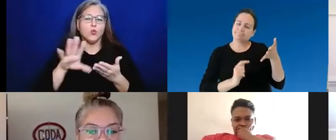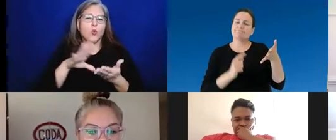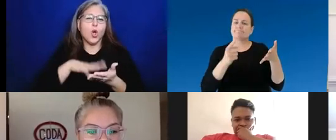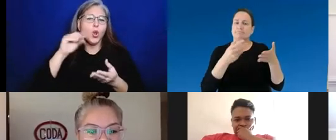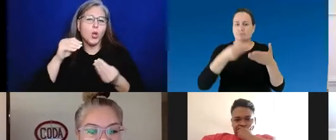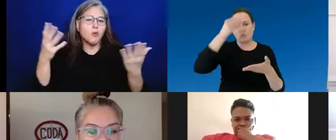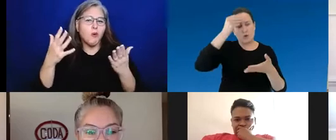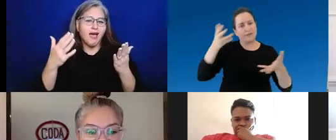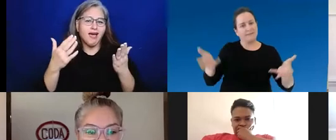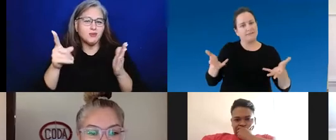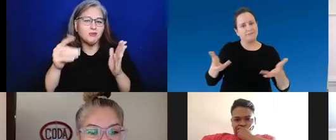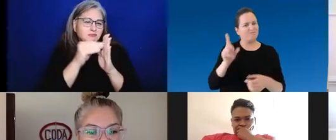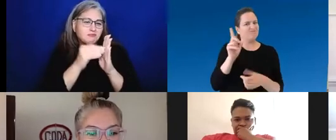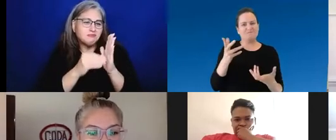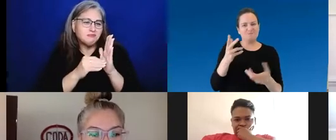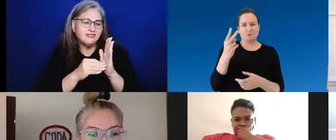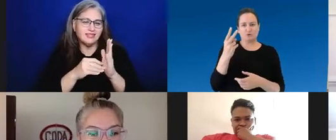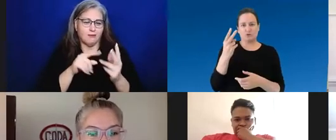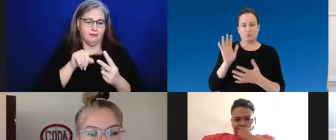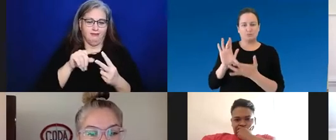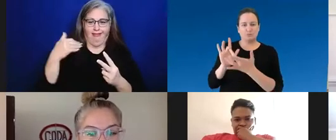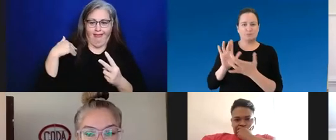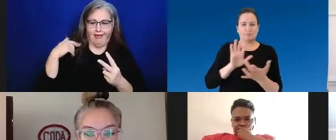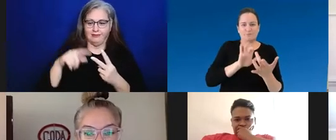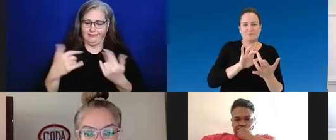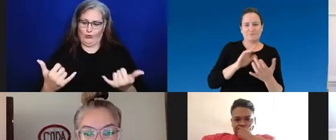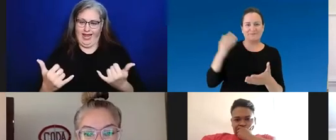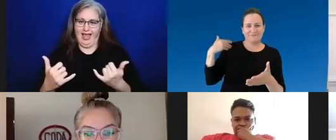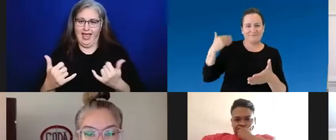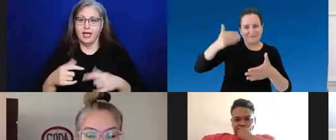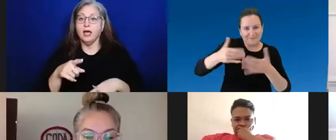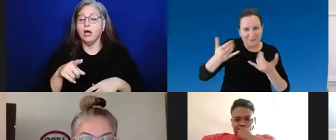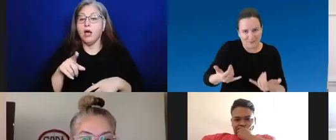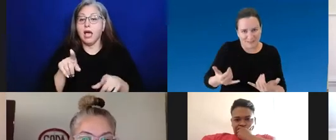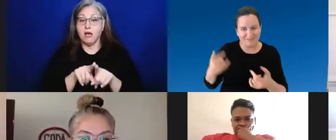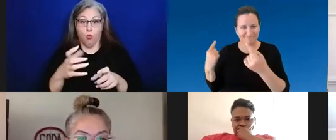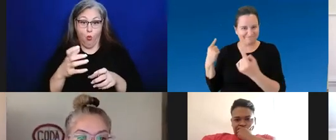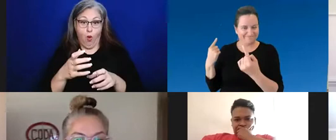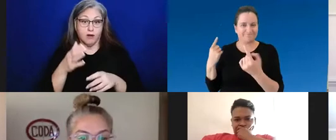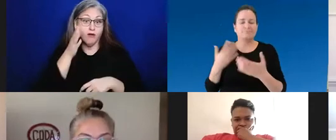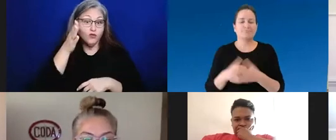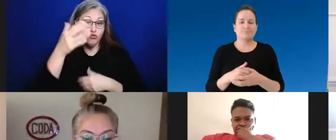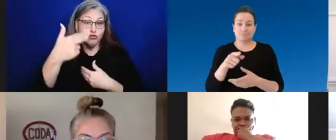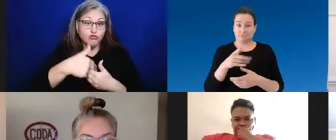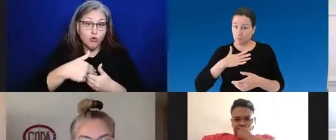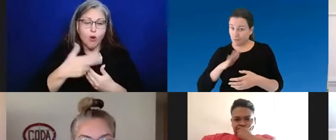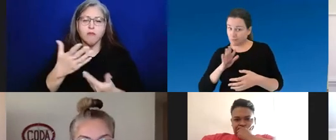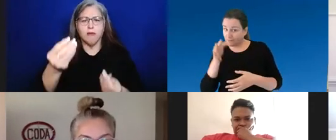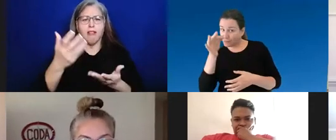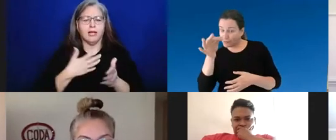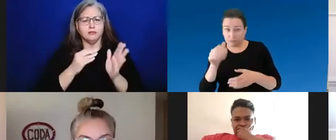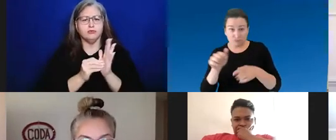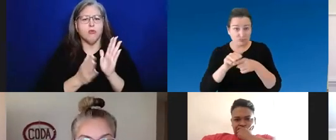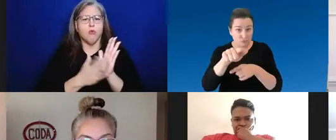from this two interactions. And also, if you would want to participate in future trainings, please let us know.